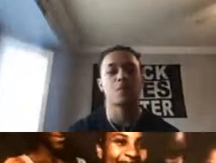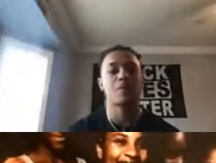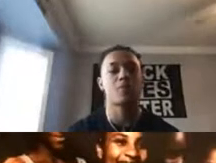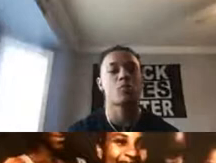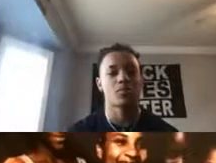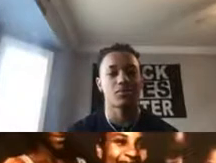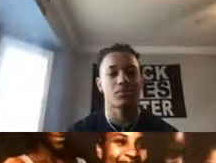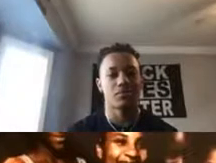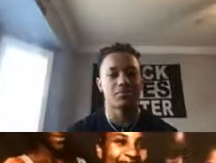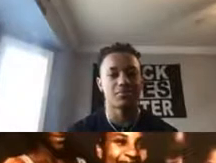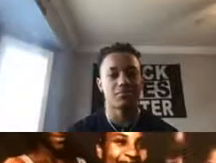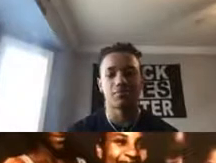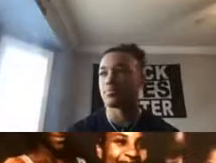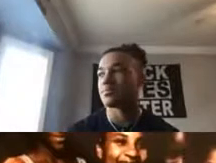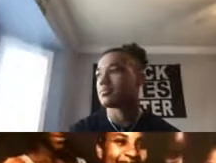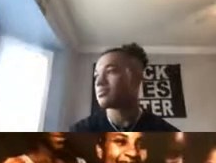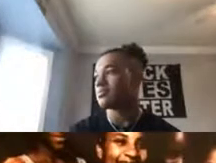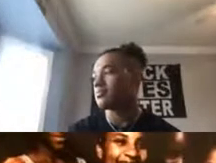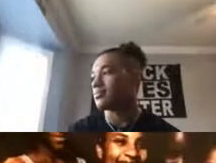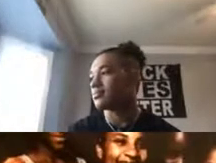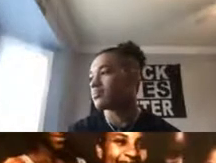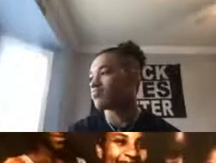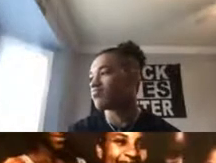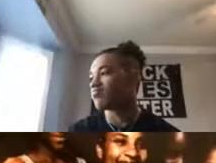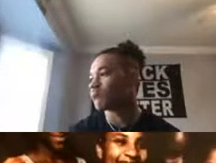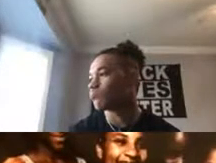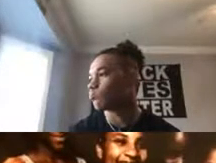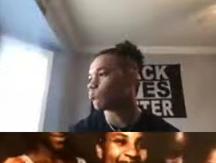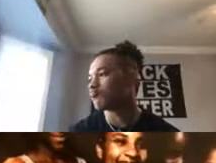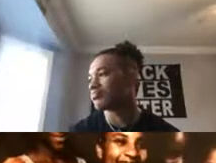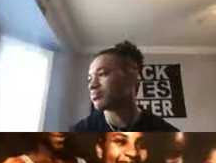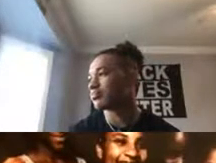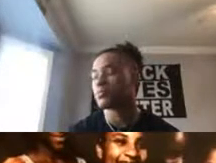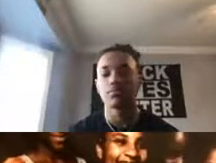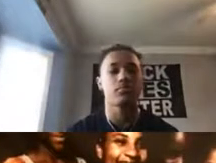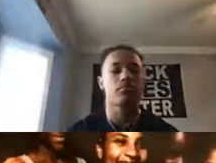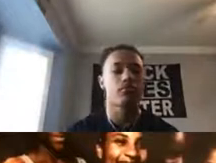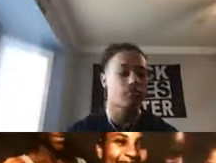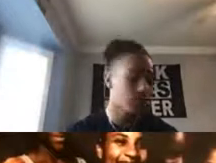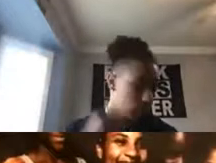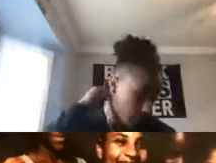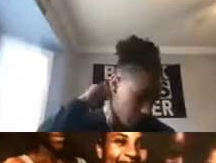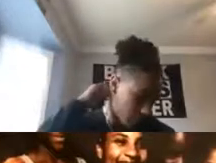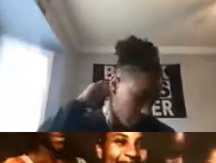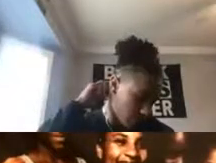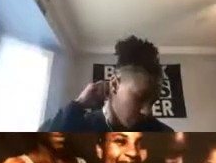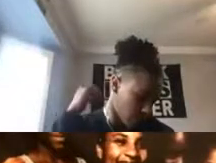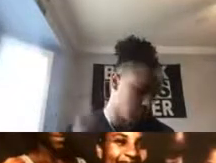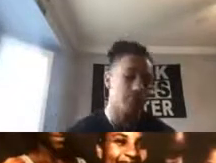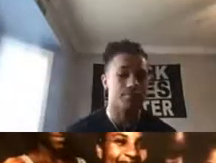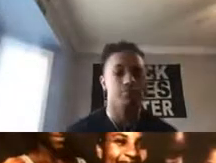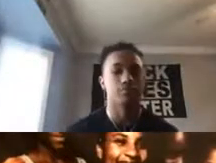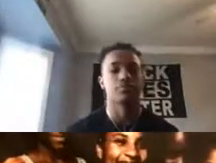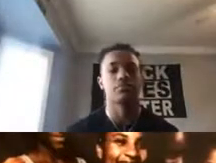if it wasn't for Dr. Reddick and the other members of the Dream Team who I've met through the programs that I've taken part in. And